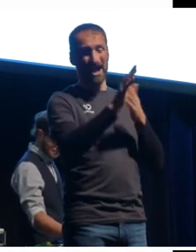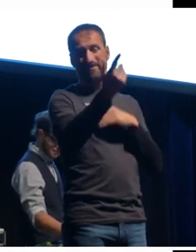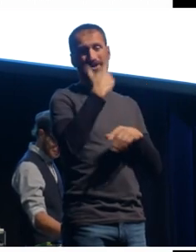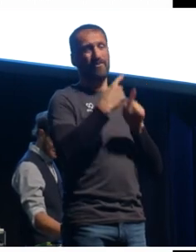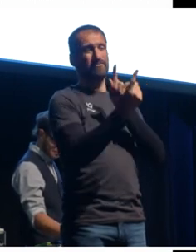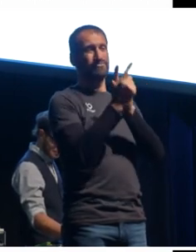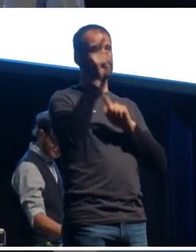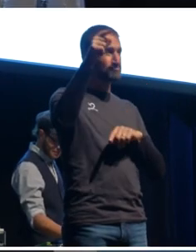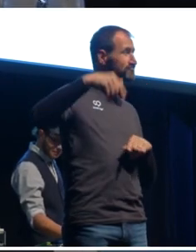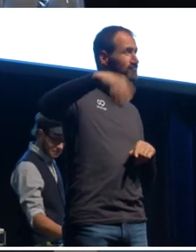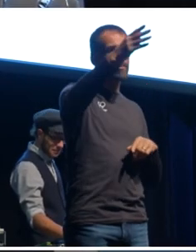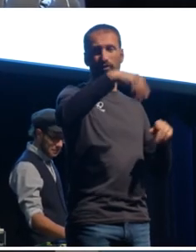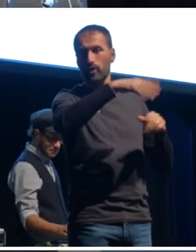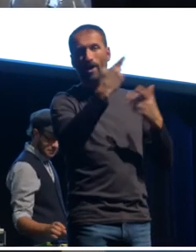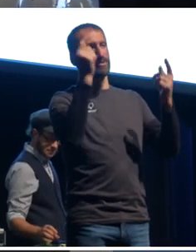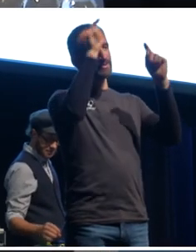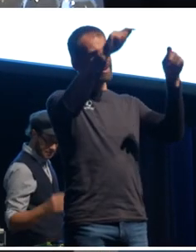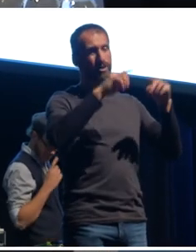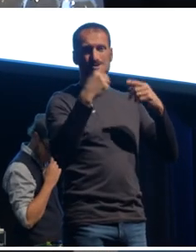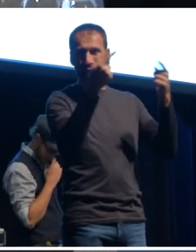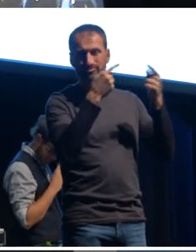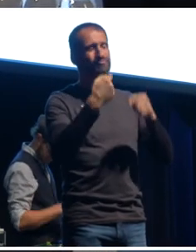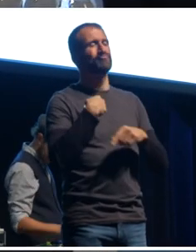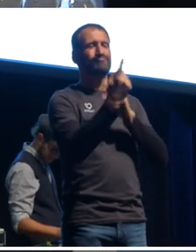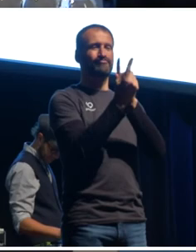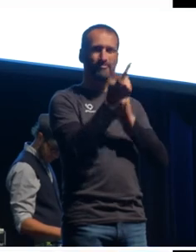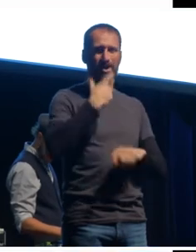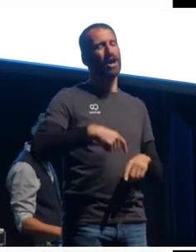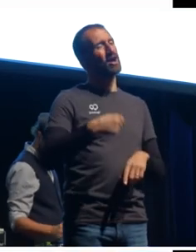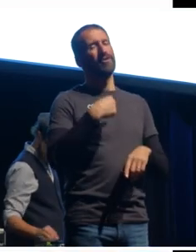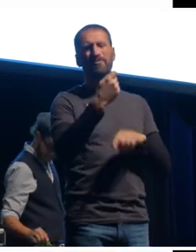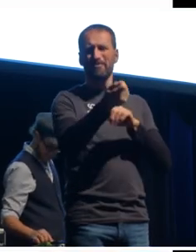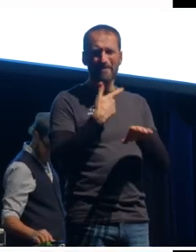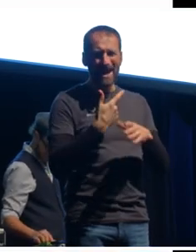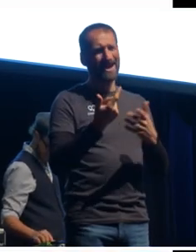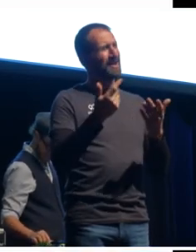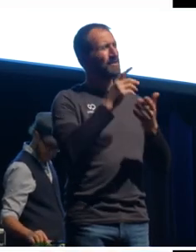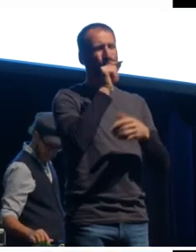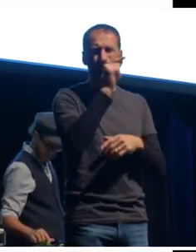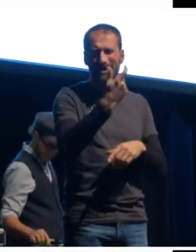email me. I'm very excited about BFFs and Node and promises. Thank you.